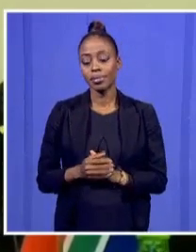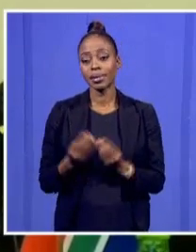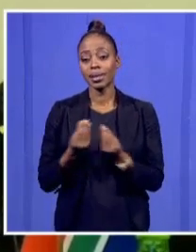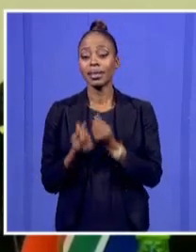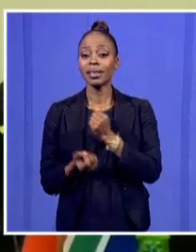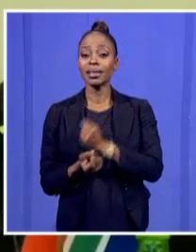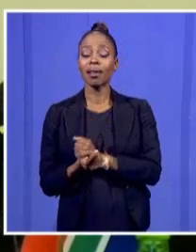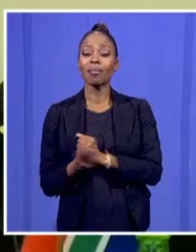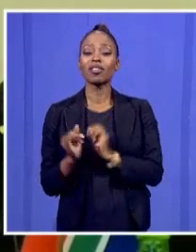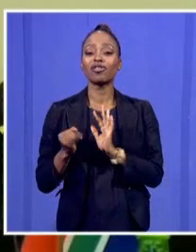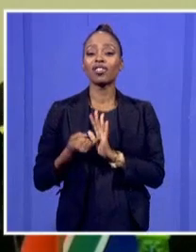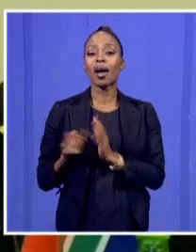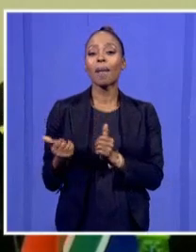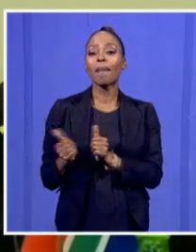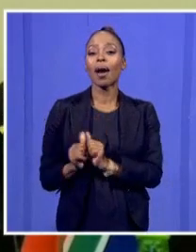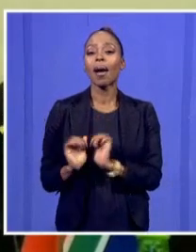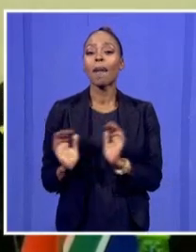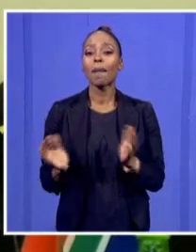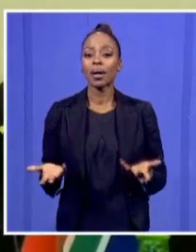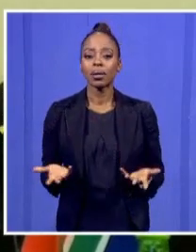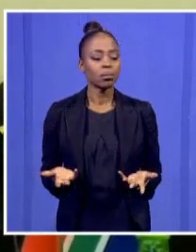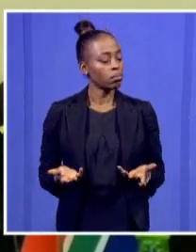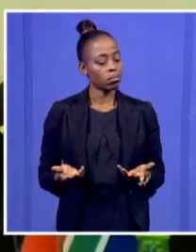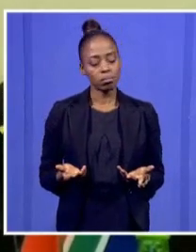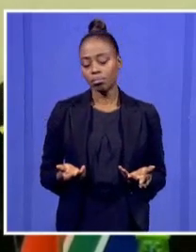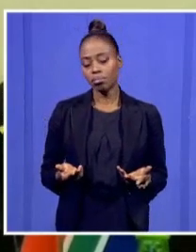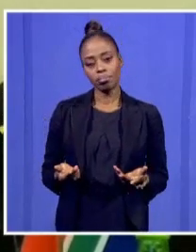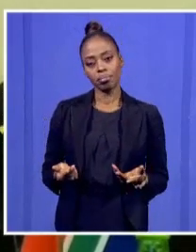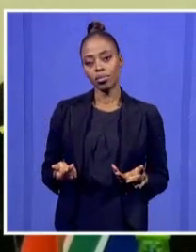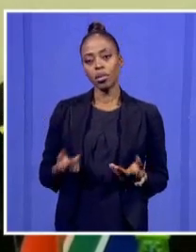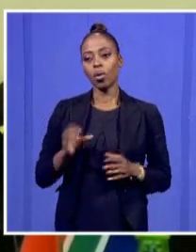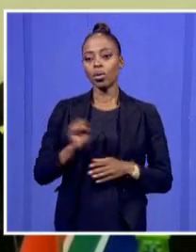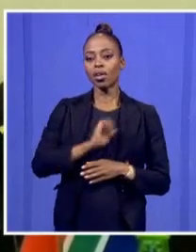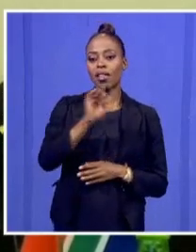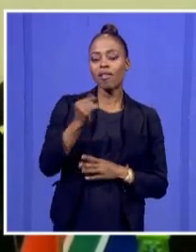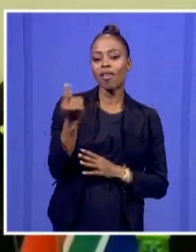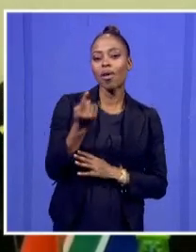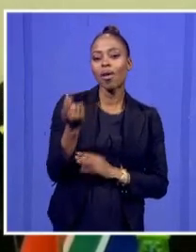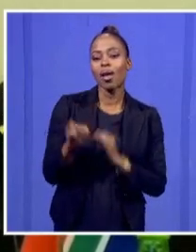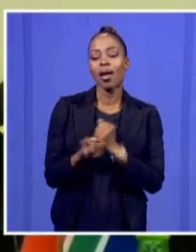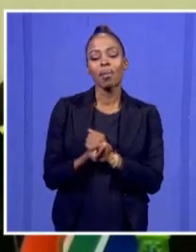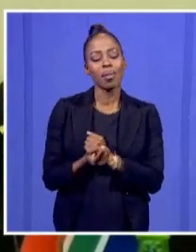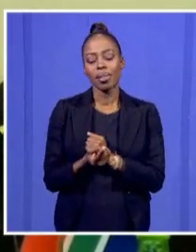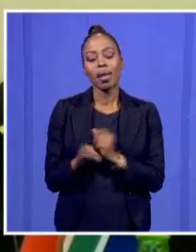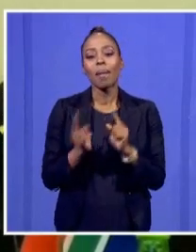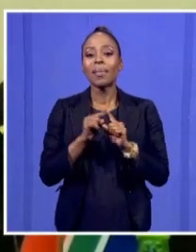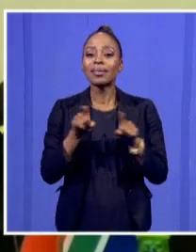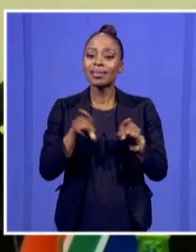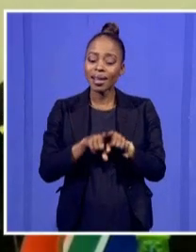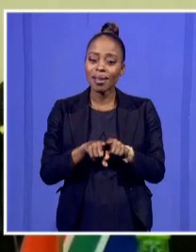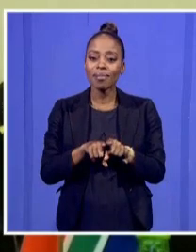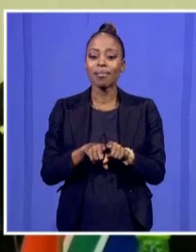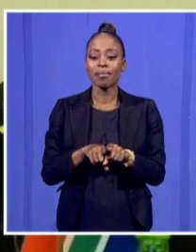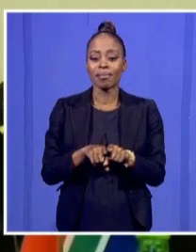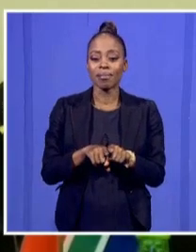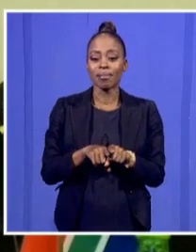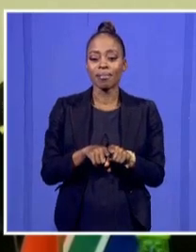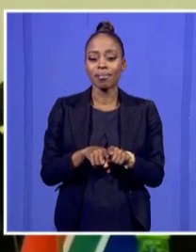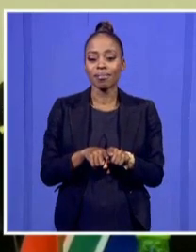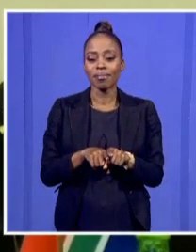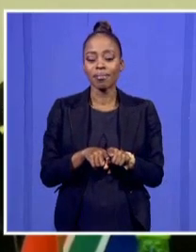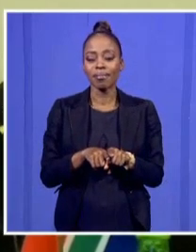be your partner in Saudi Arabia or in South Africa, but also